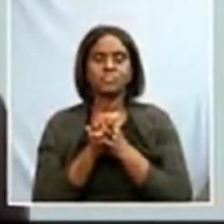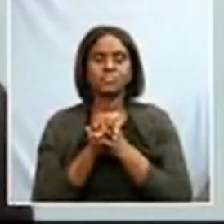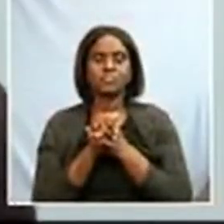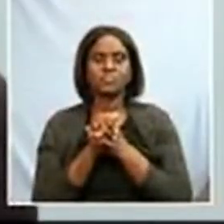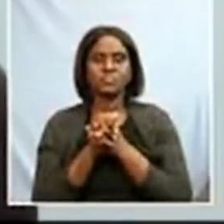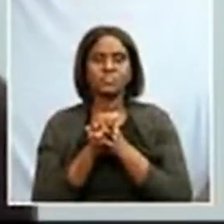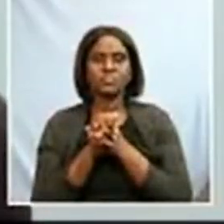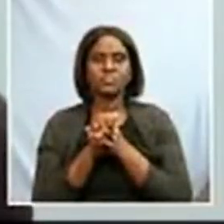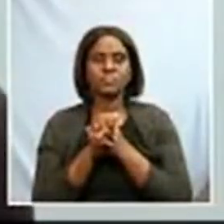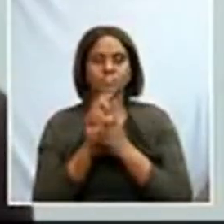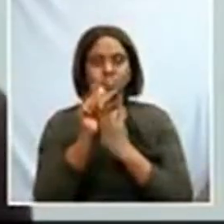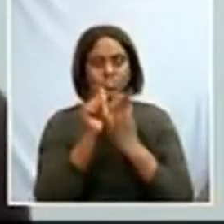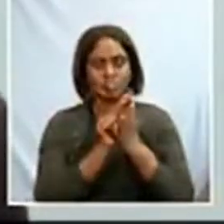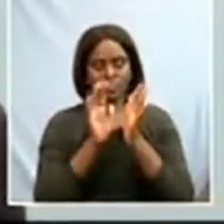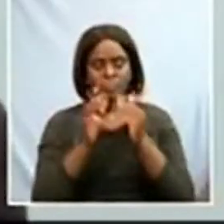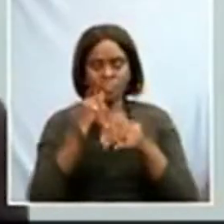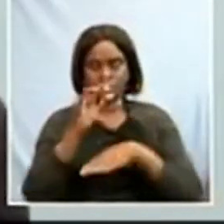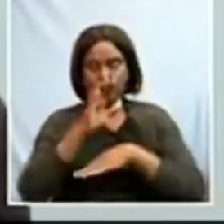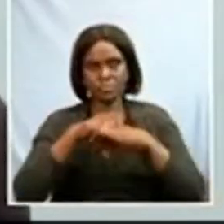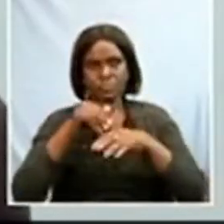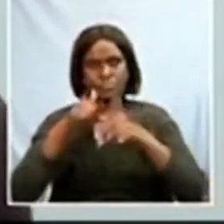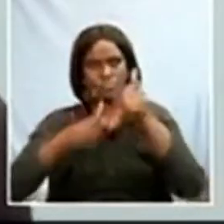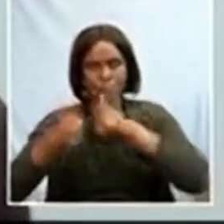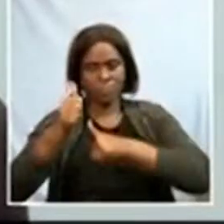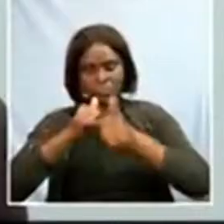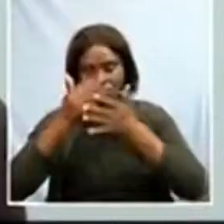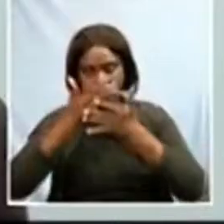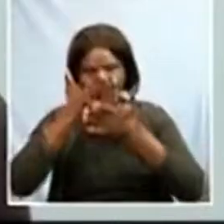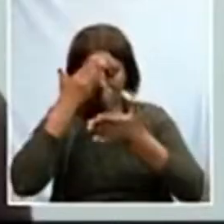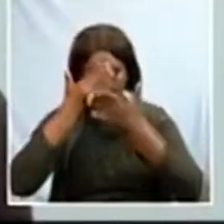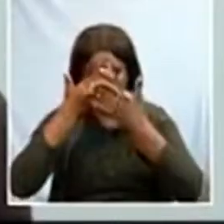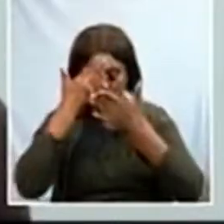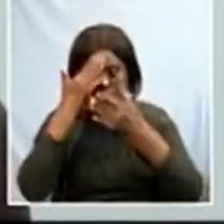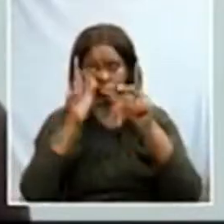The lawyers call themselves learned counsel.